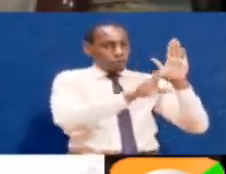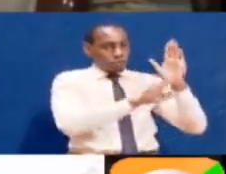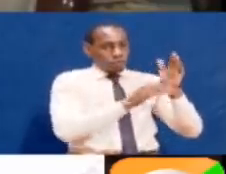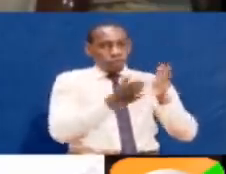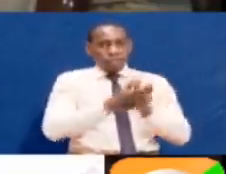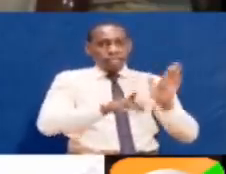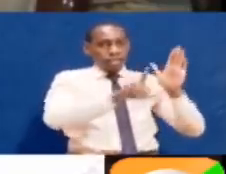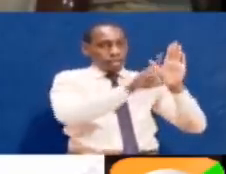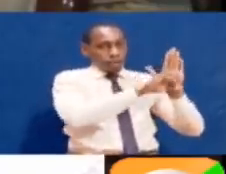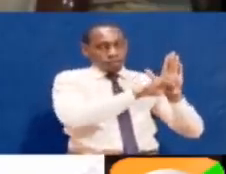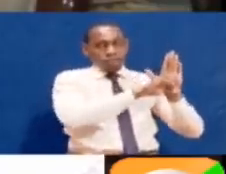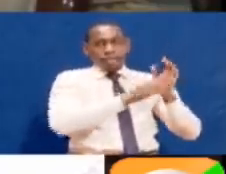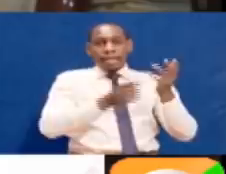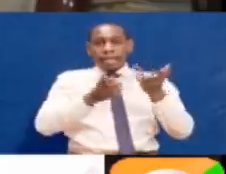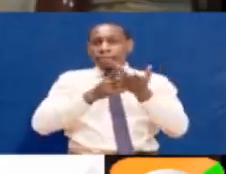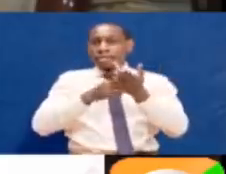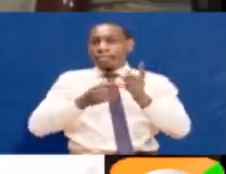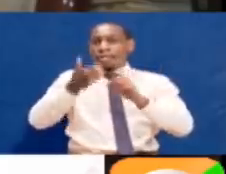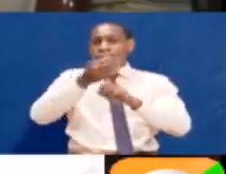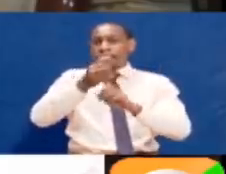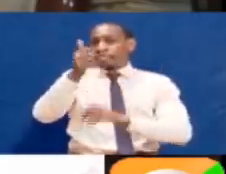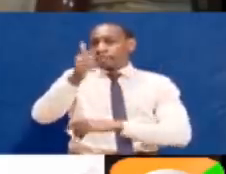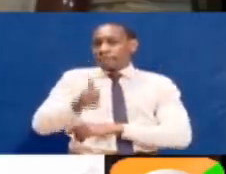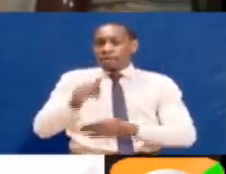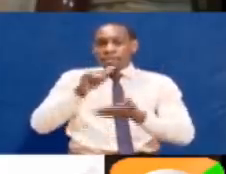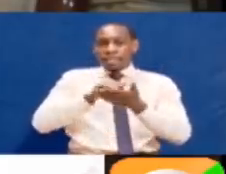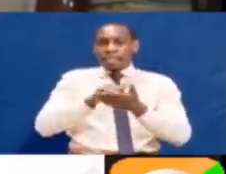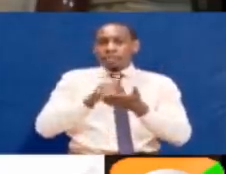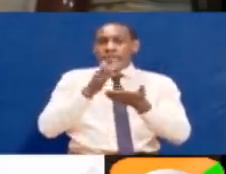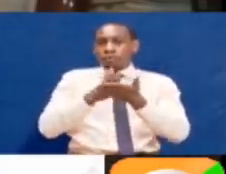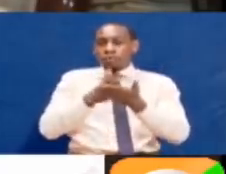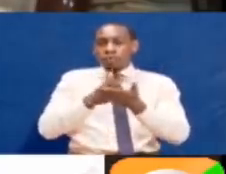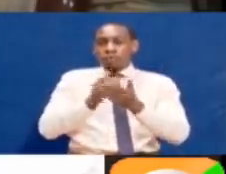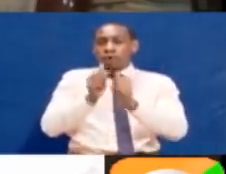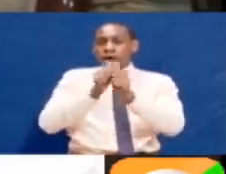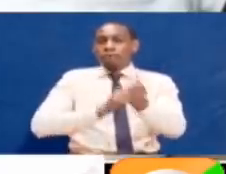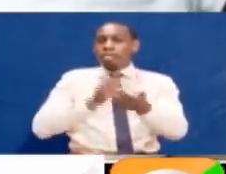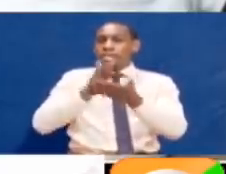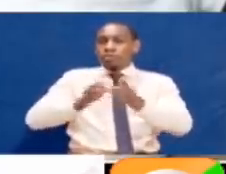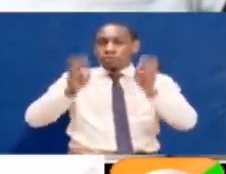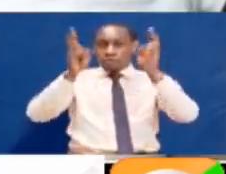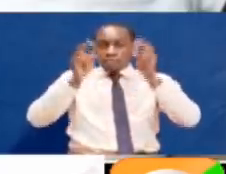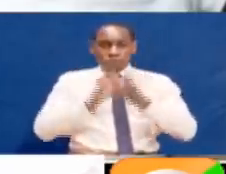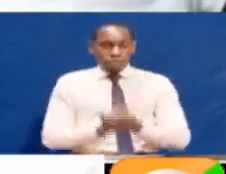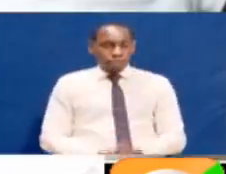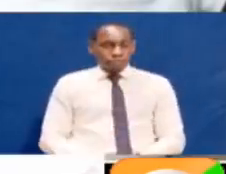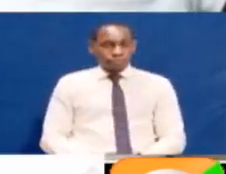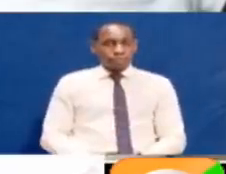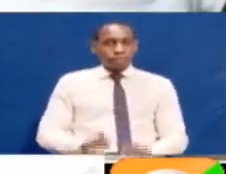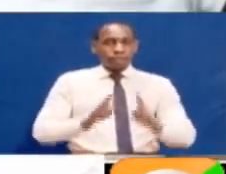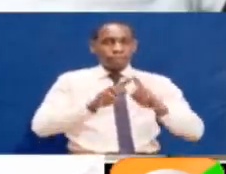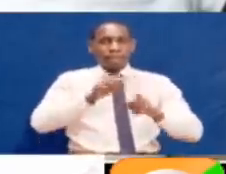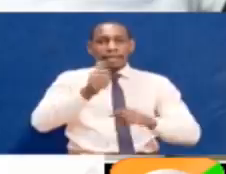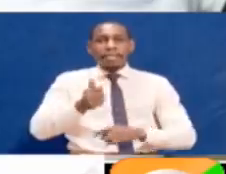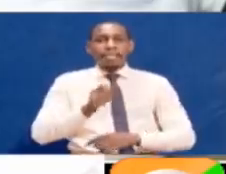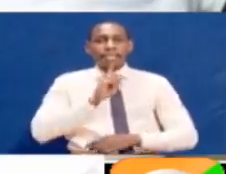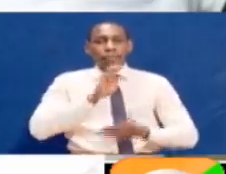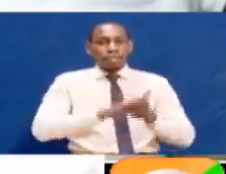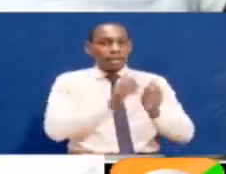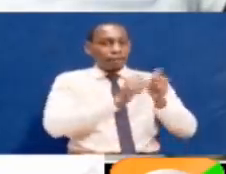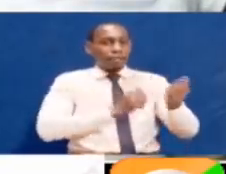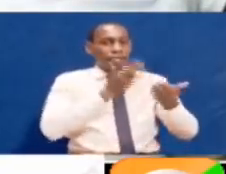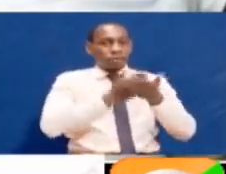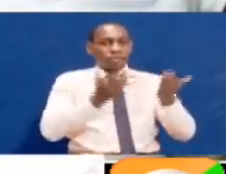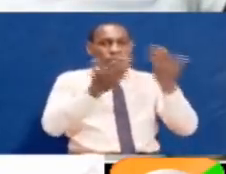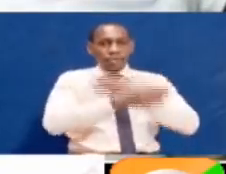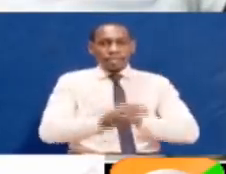and legal threshold was not achieved would actually be avoiding the real issues. Okay, but some would say that you're avoiding the truth tonight. We know that the